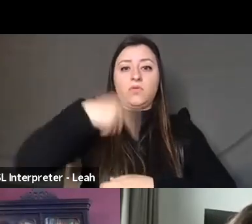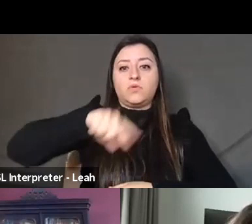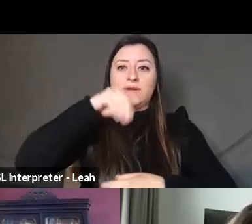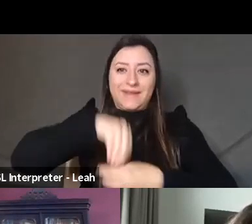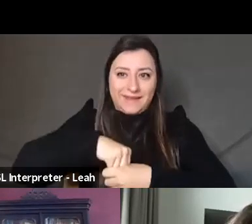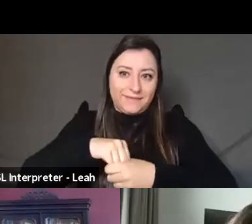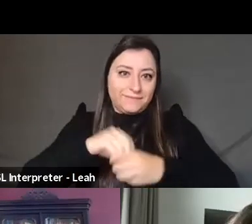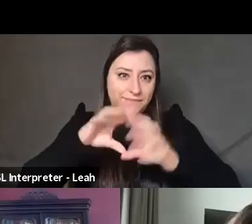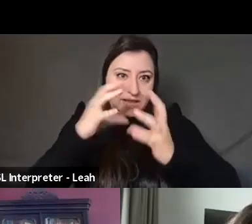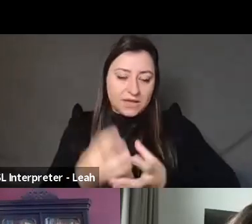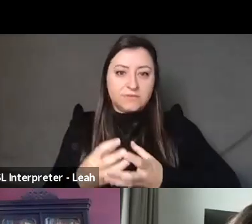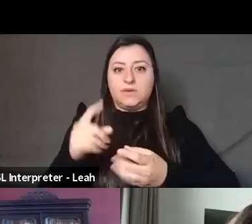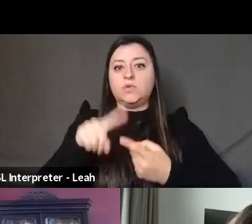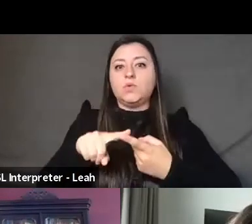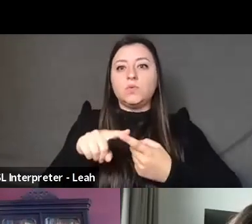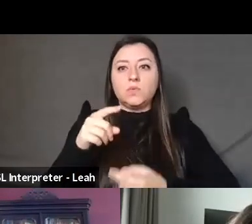diaspora